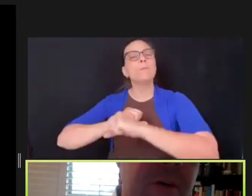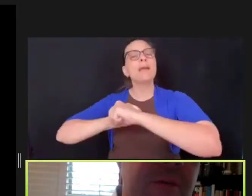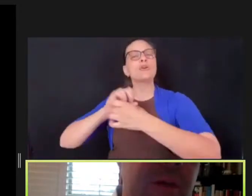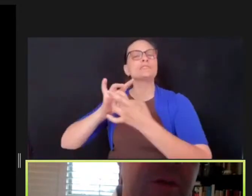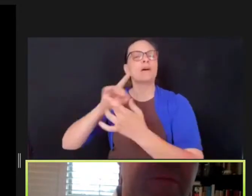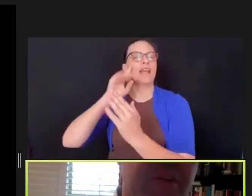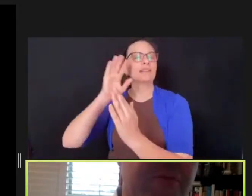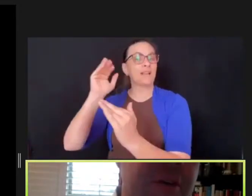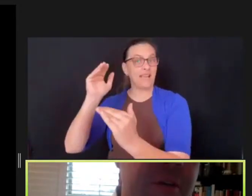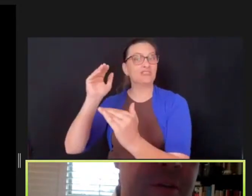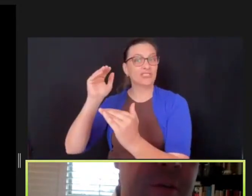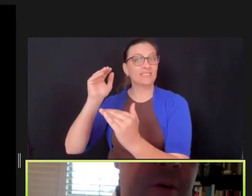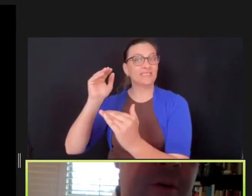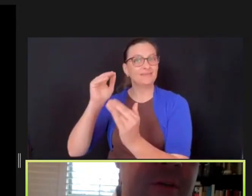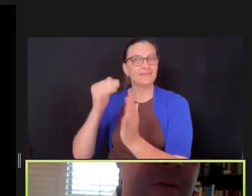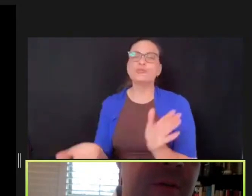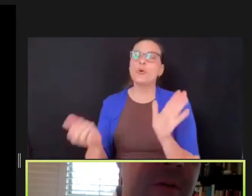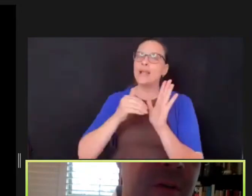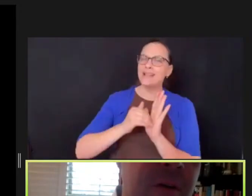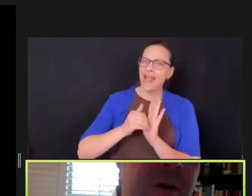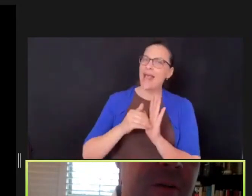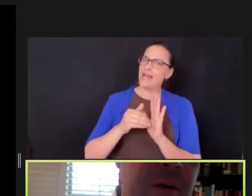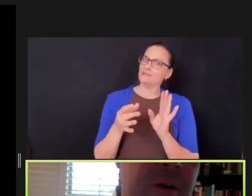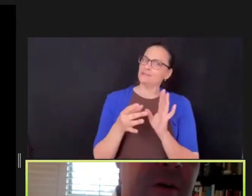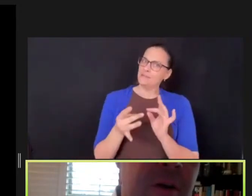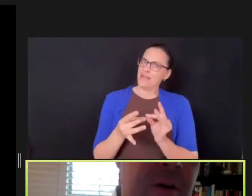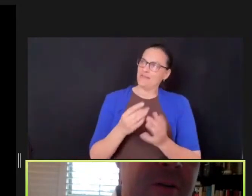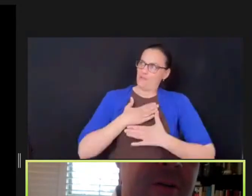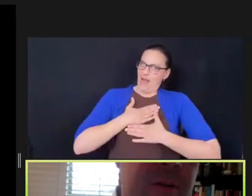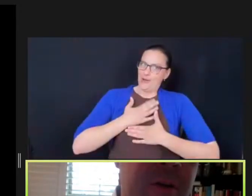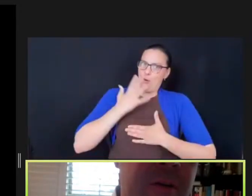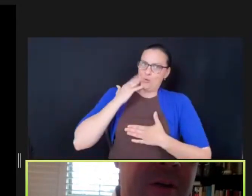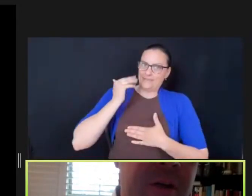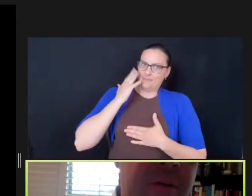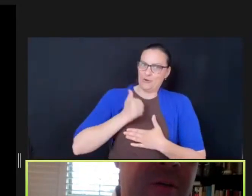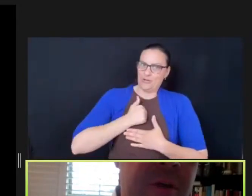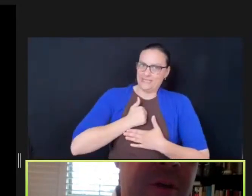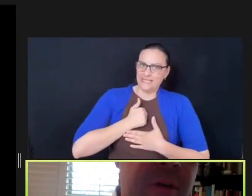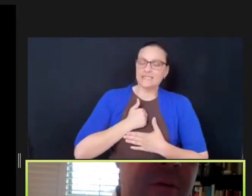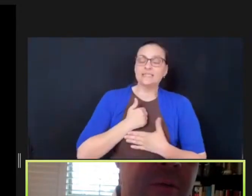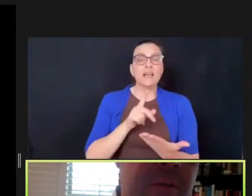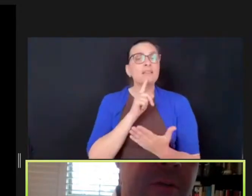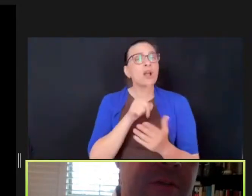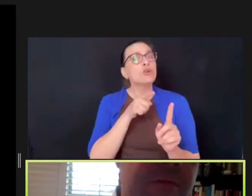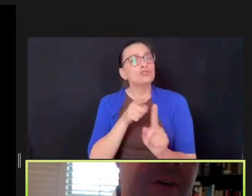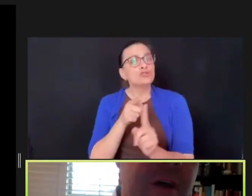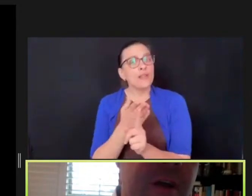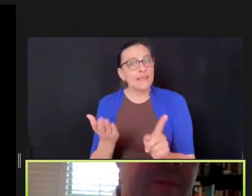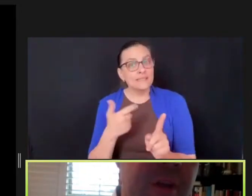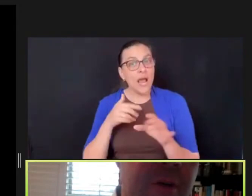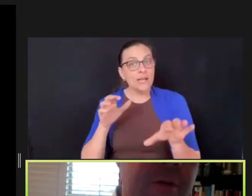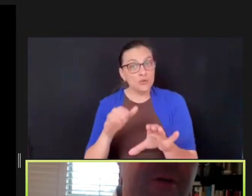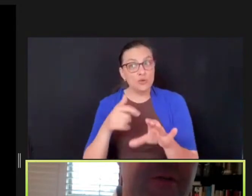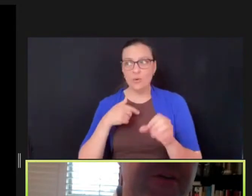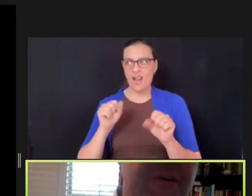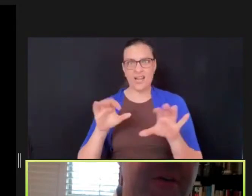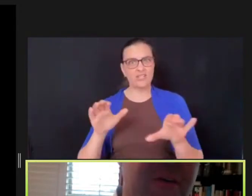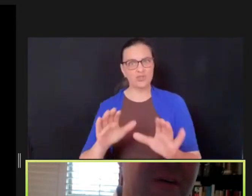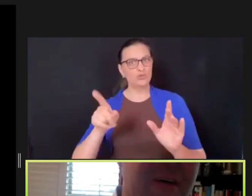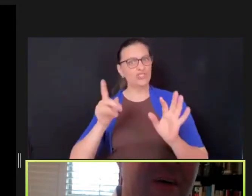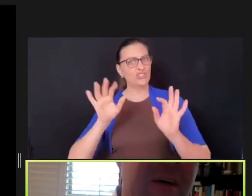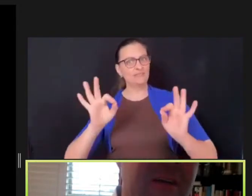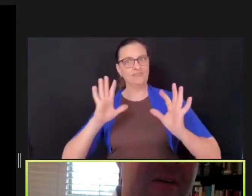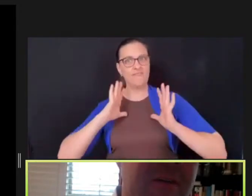Sort of, again, speaking from my own personal experiences, there are certain things that I do and I can do just fine, but I don't use